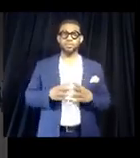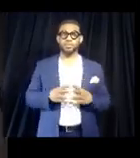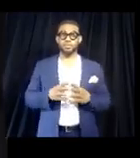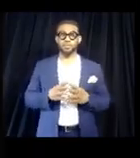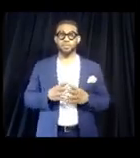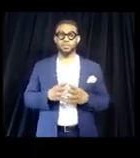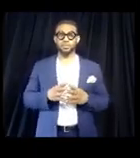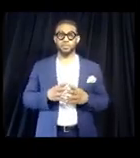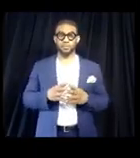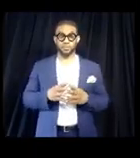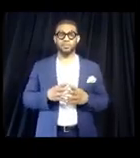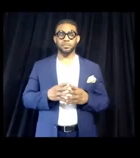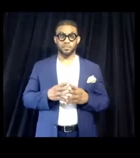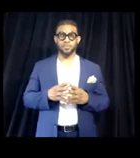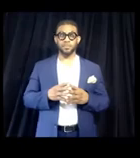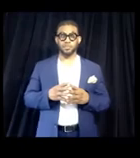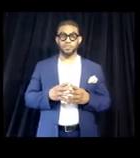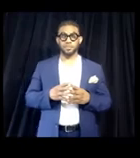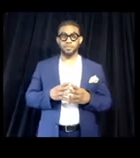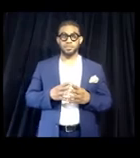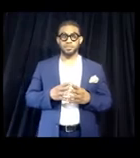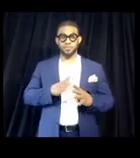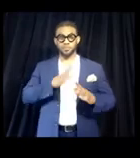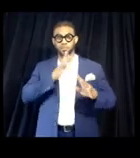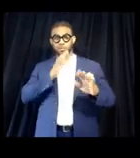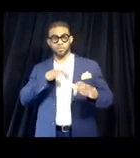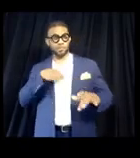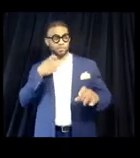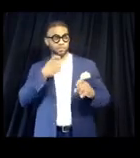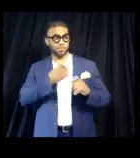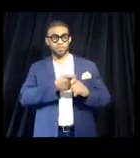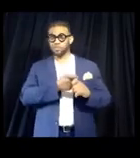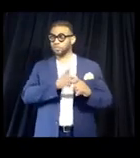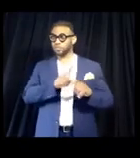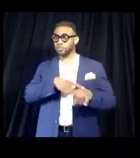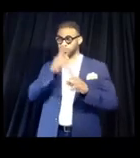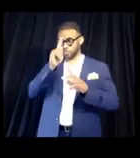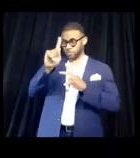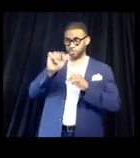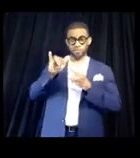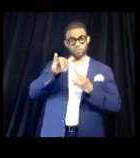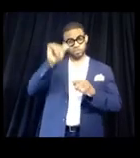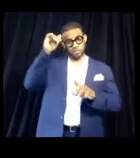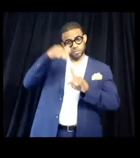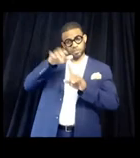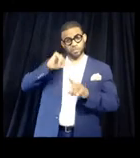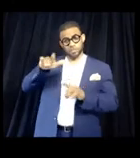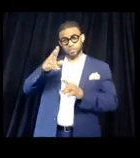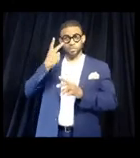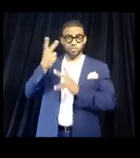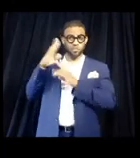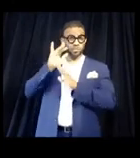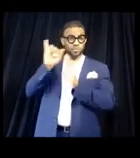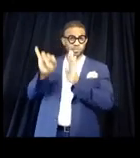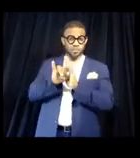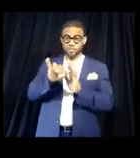us. Our colega, Cynthia Saavedra, who has long theorized with Anzaldúa, reminds us in her